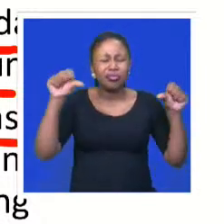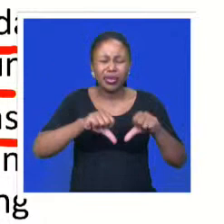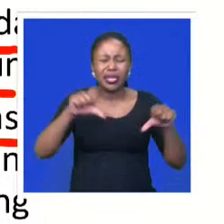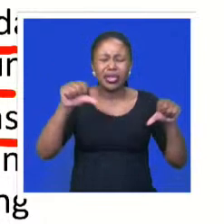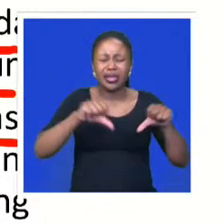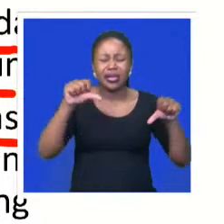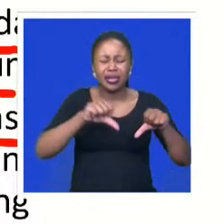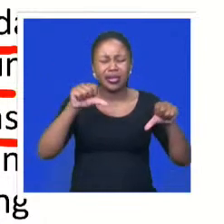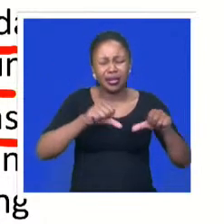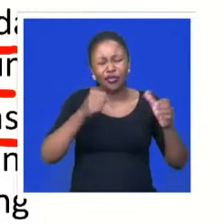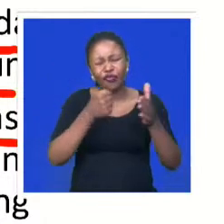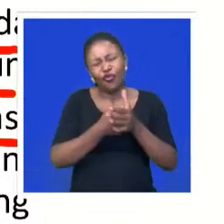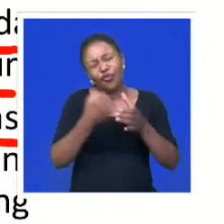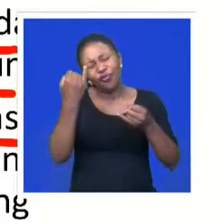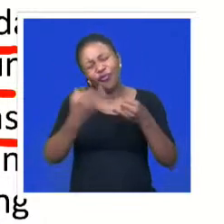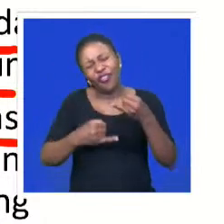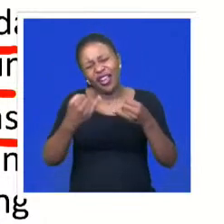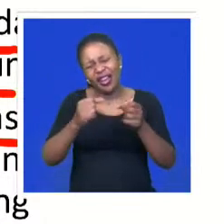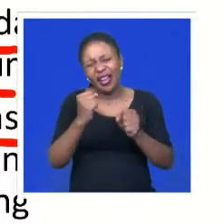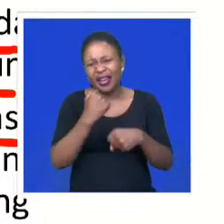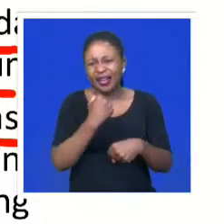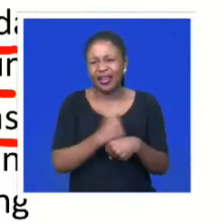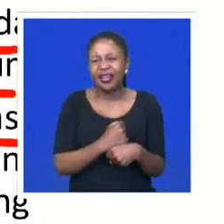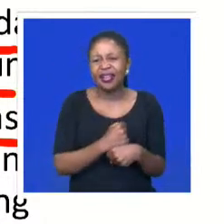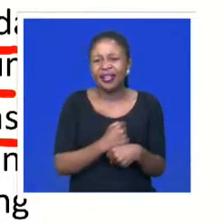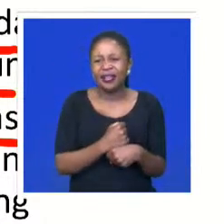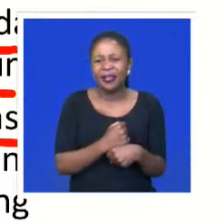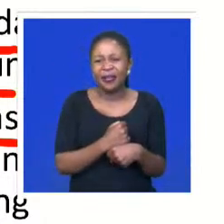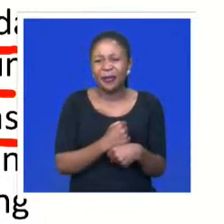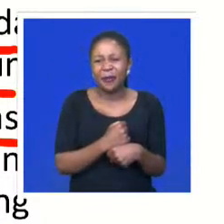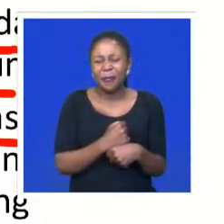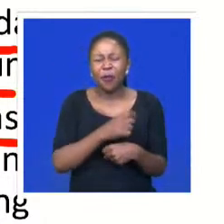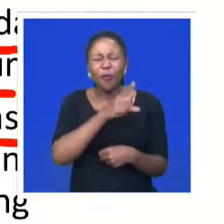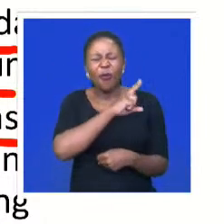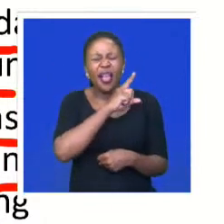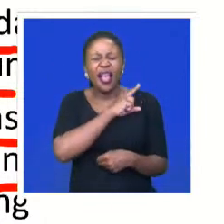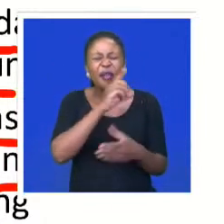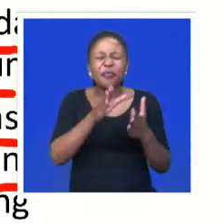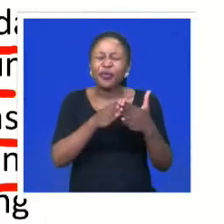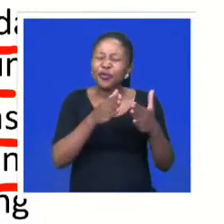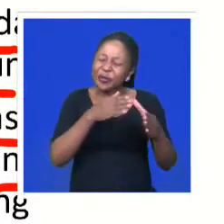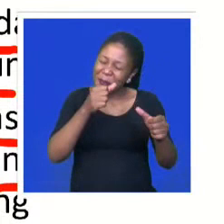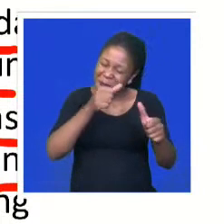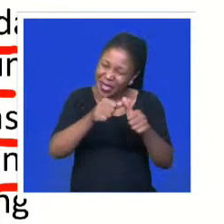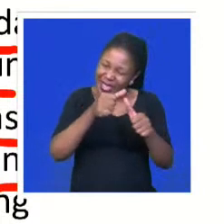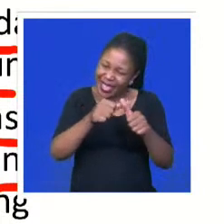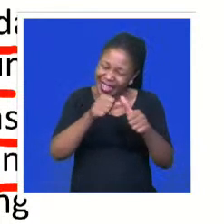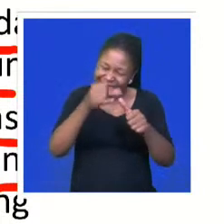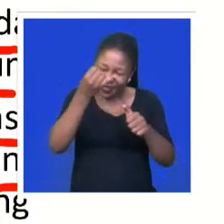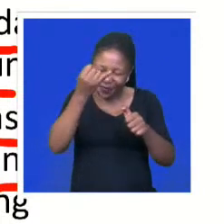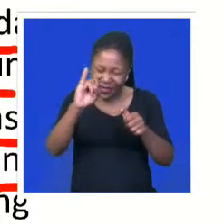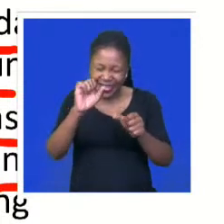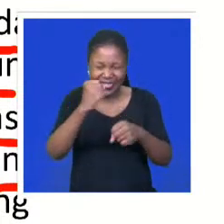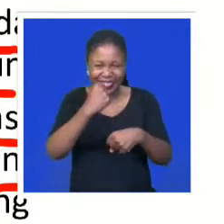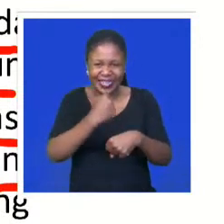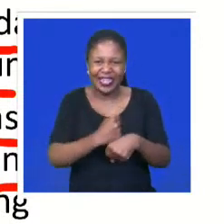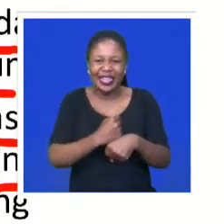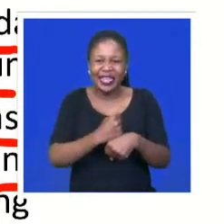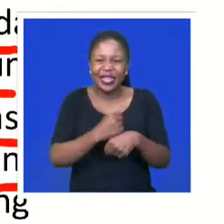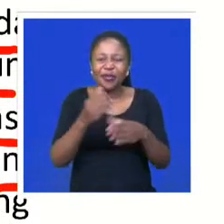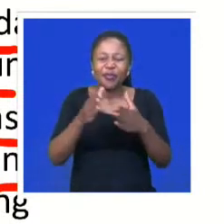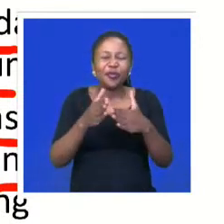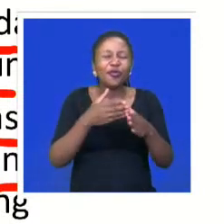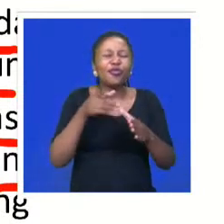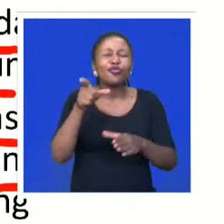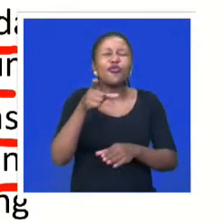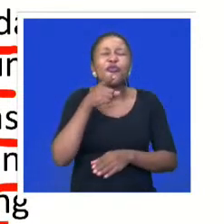day. Why? Because man had to be involved in decision making. Because he wanted